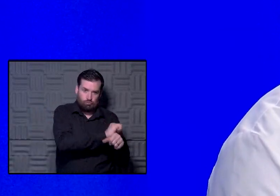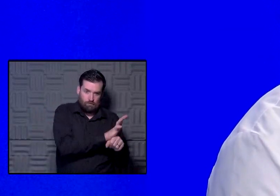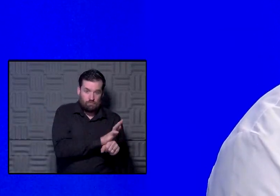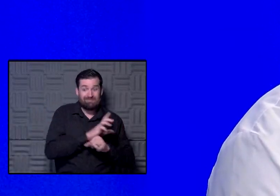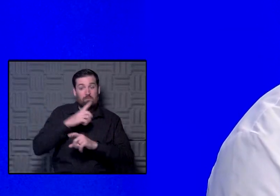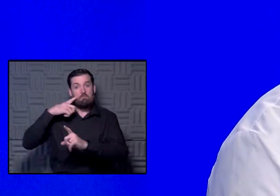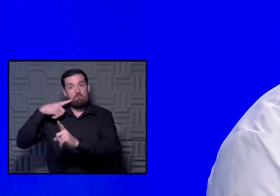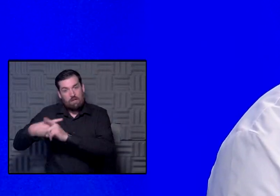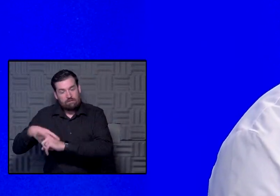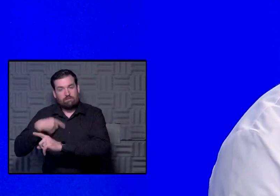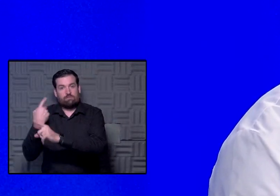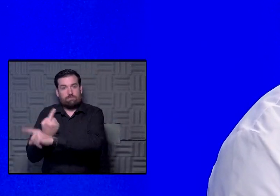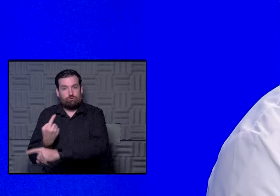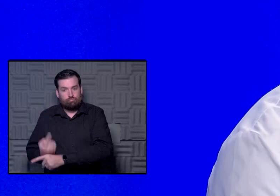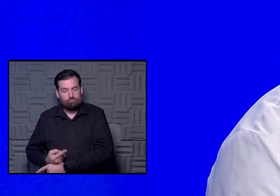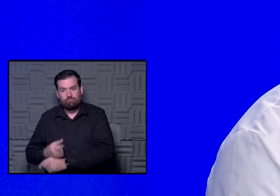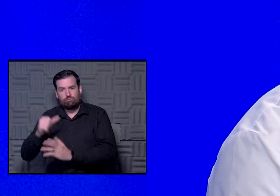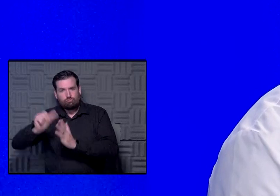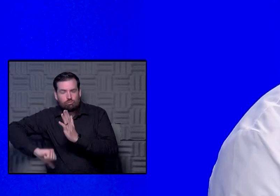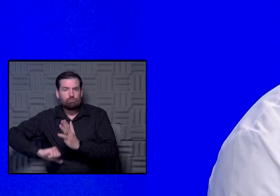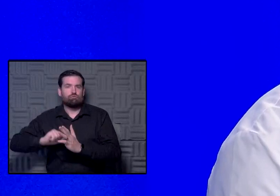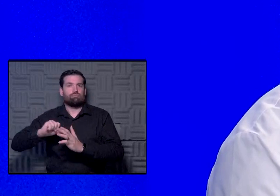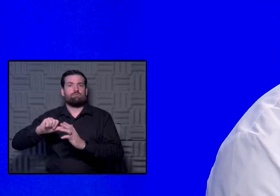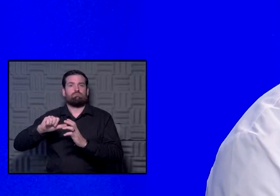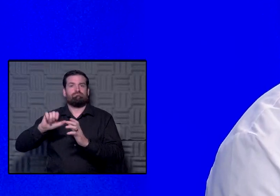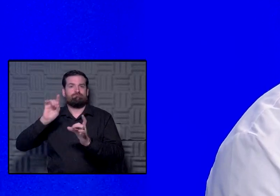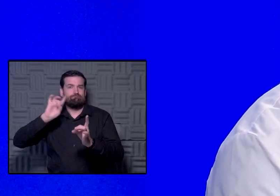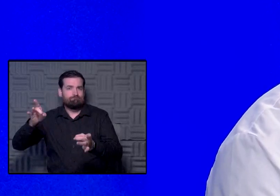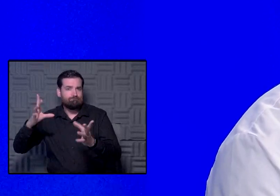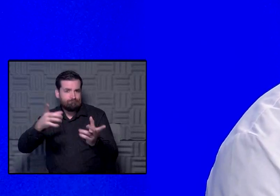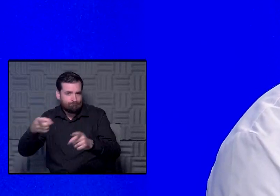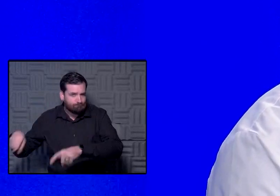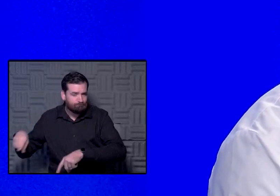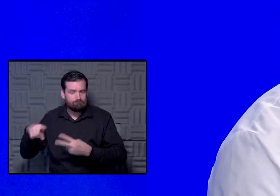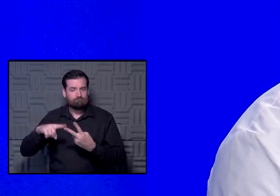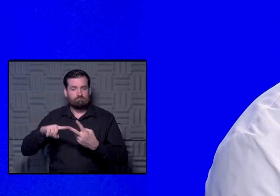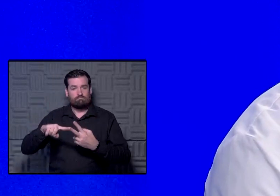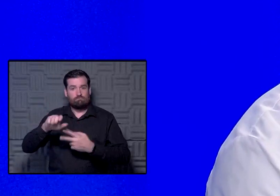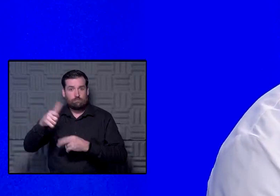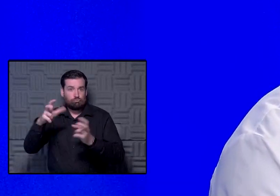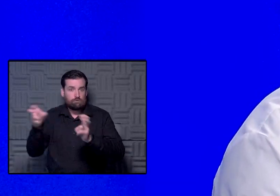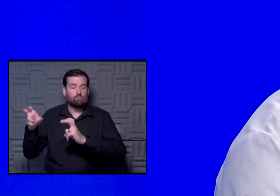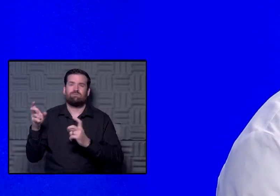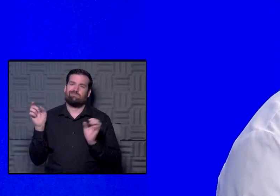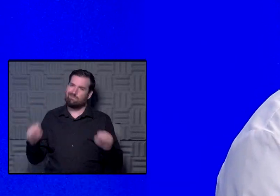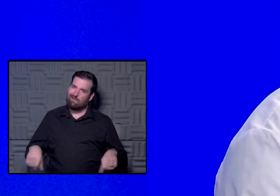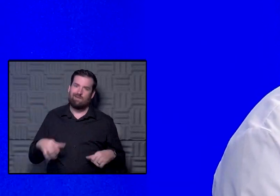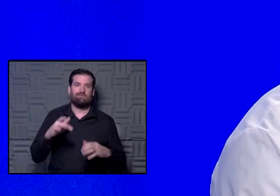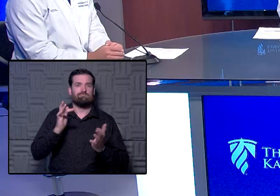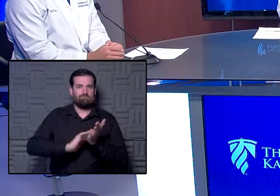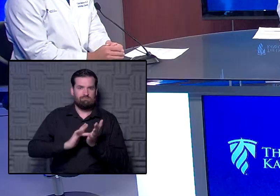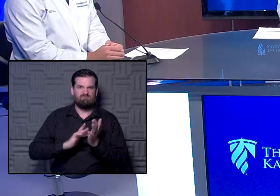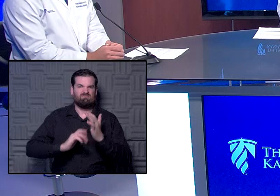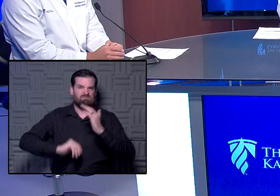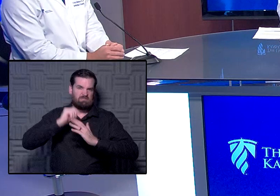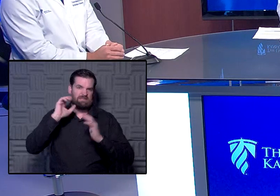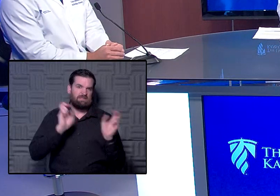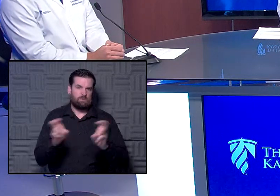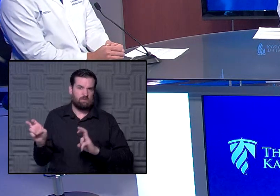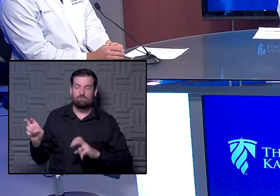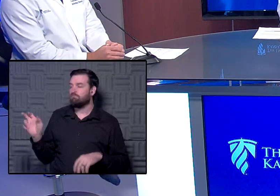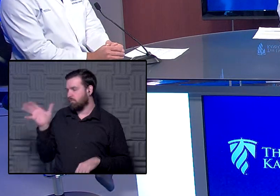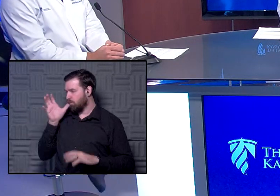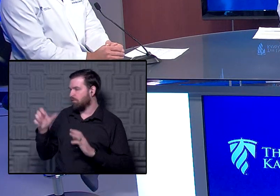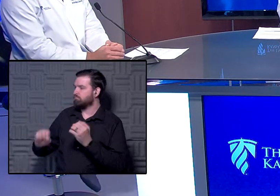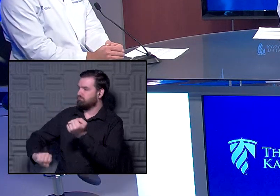illnesses and normal trauma and surgeries, that could certainly lend to drug capacity issues as well. Yeah, I think I'll